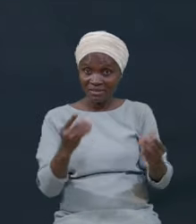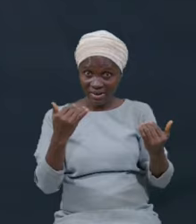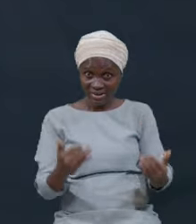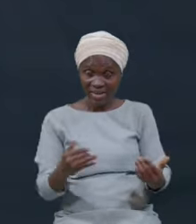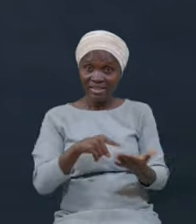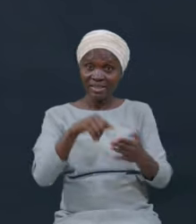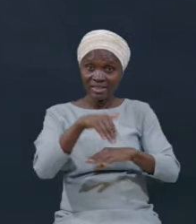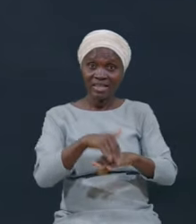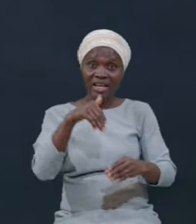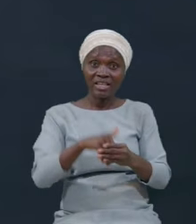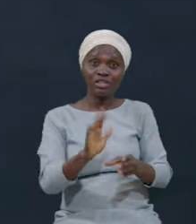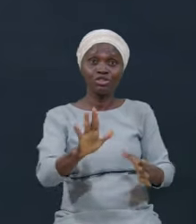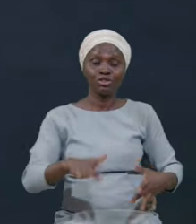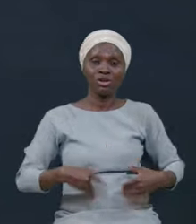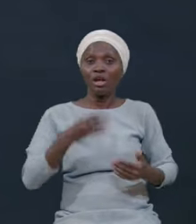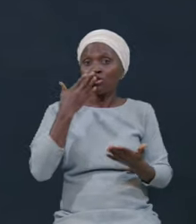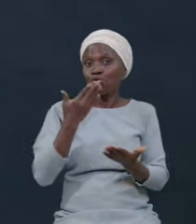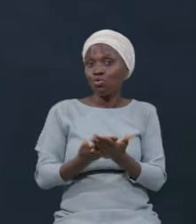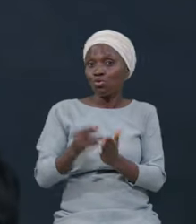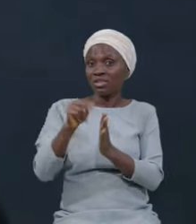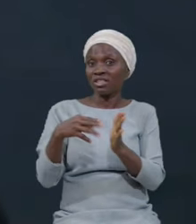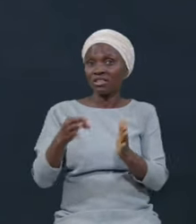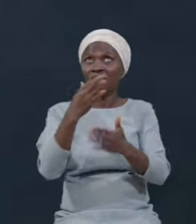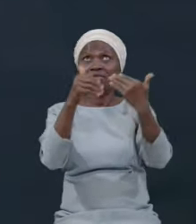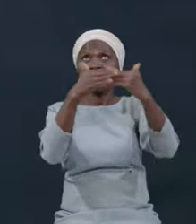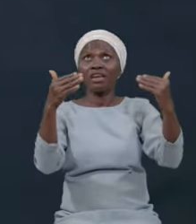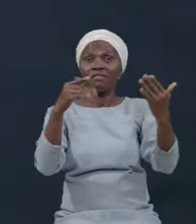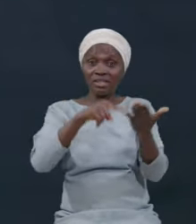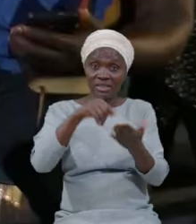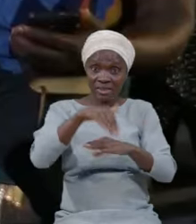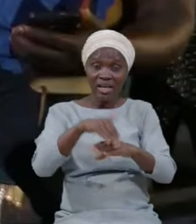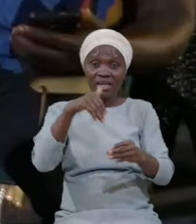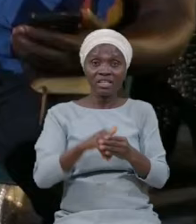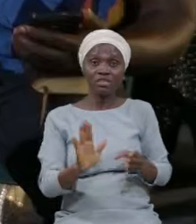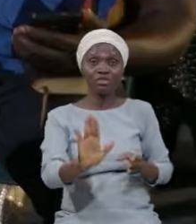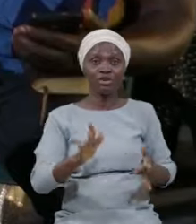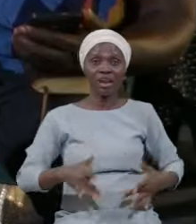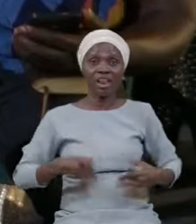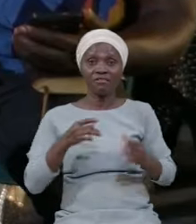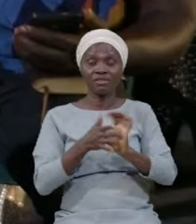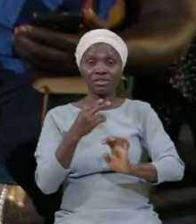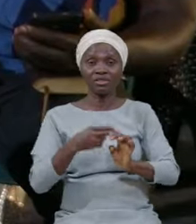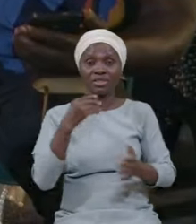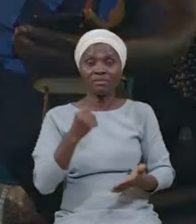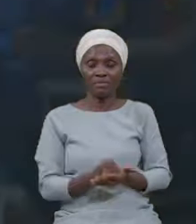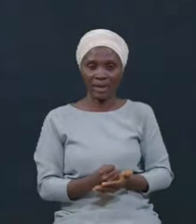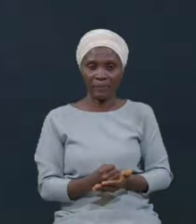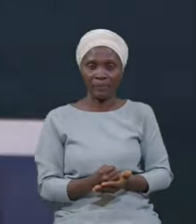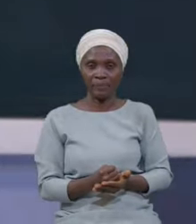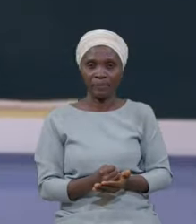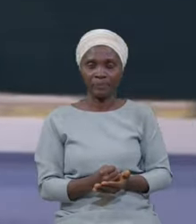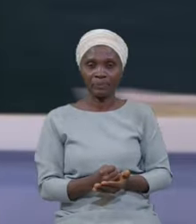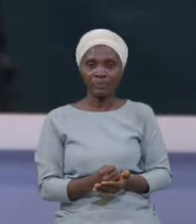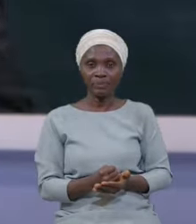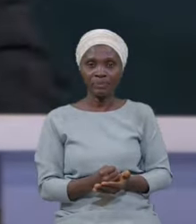of heaven tonight in your life, in Jesus' name. And we're coming to this, and